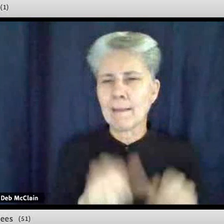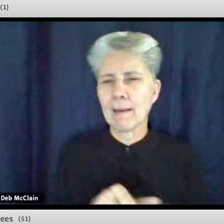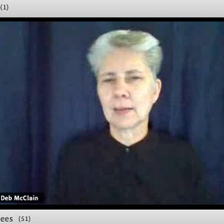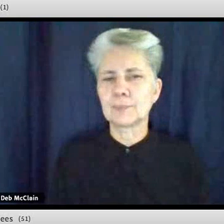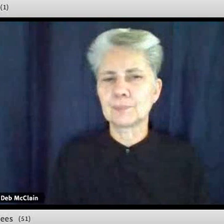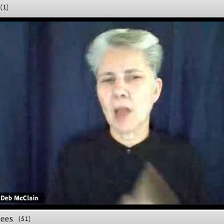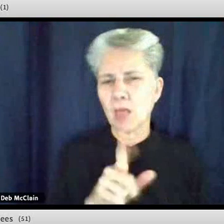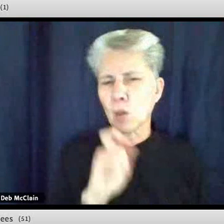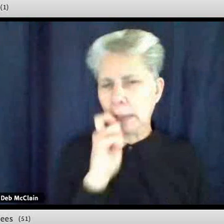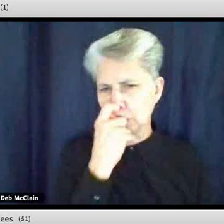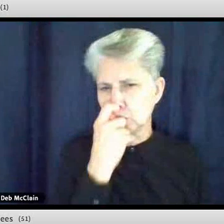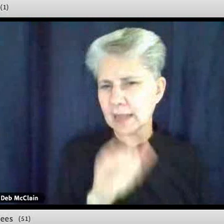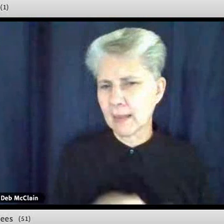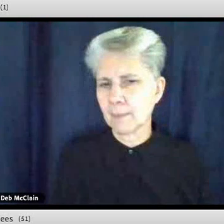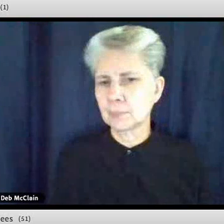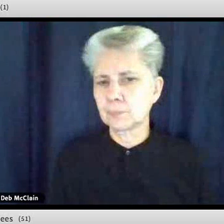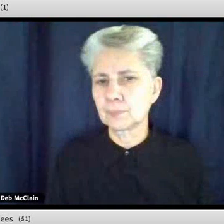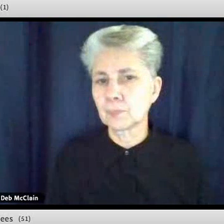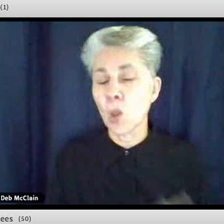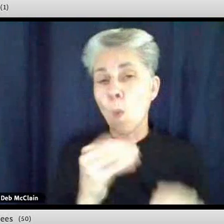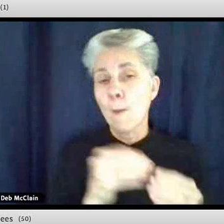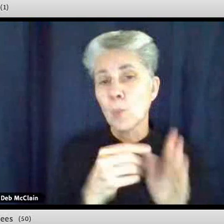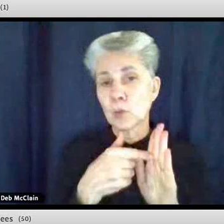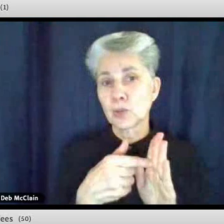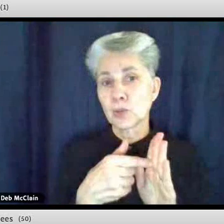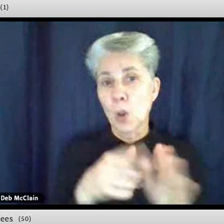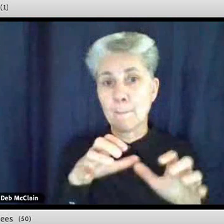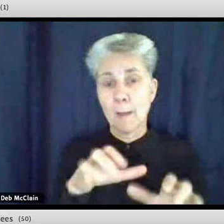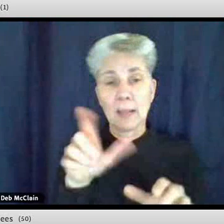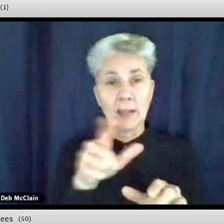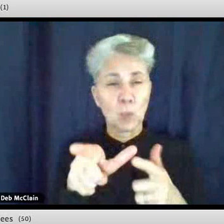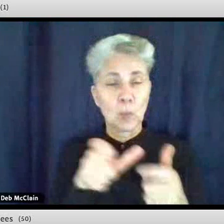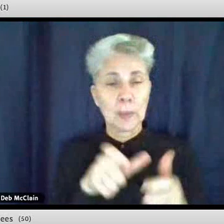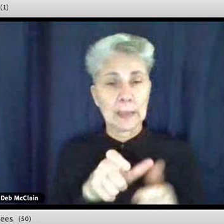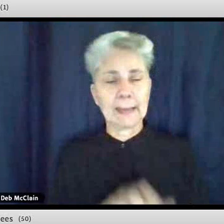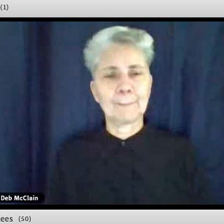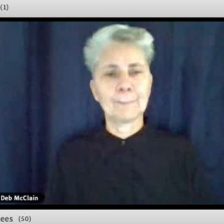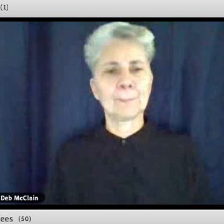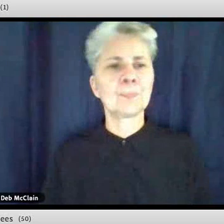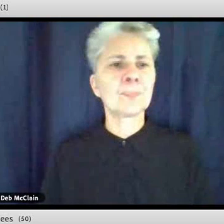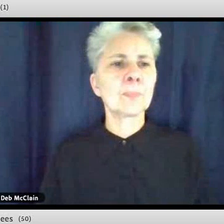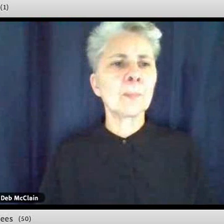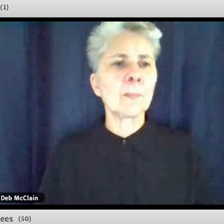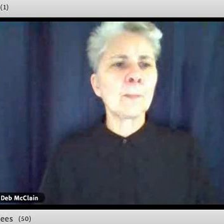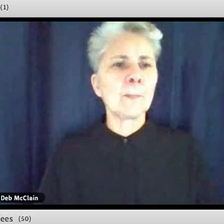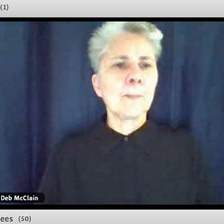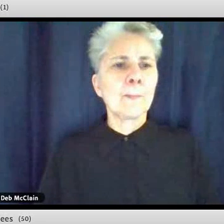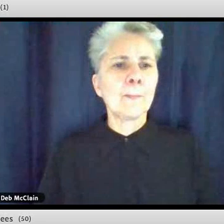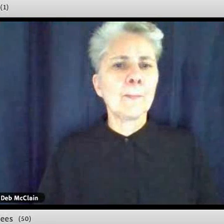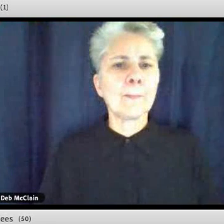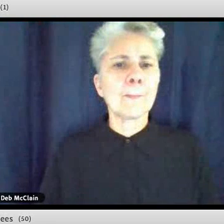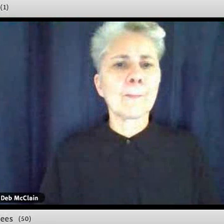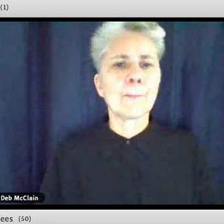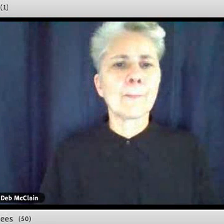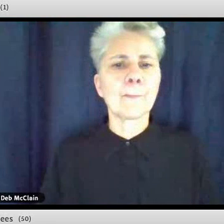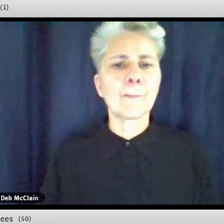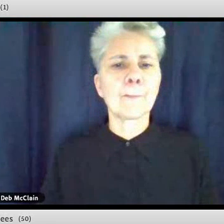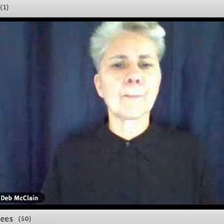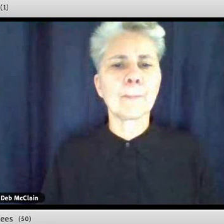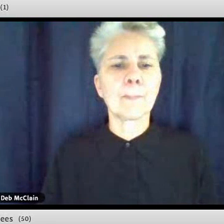and different things like that, which I thought was really interesting. One other one, I want to show you a public library really quickly,